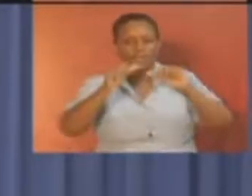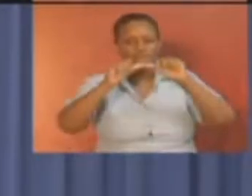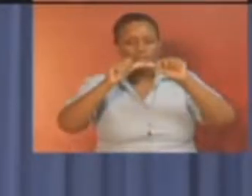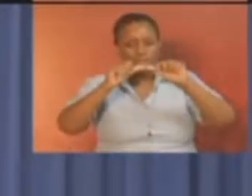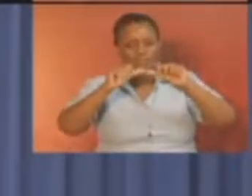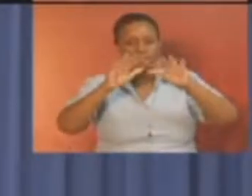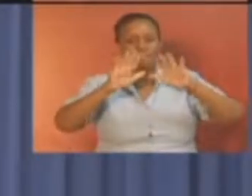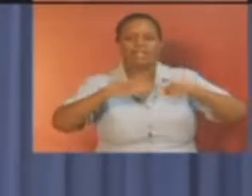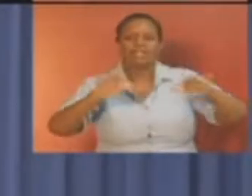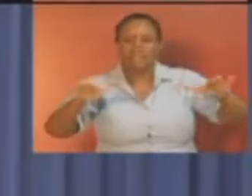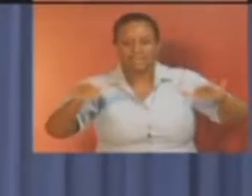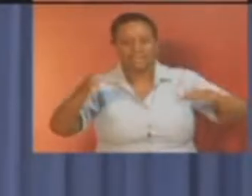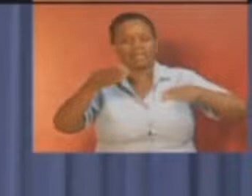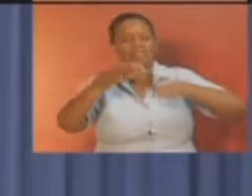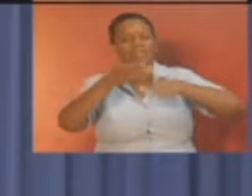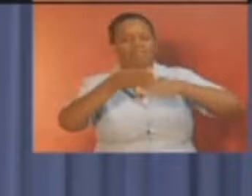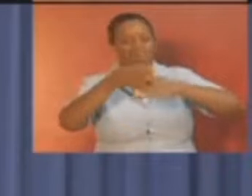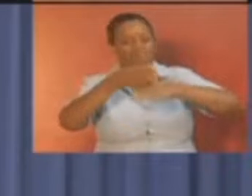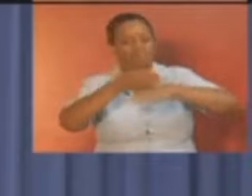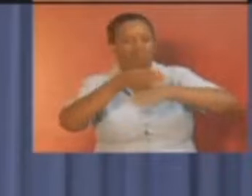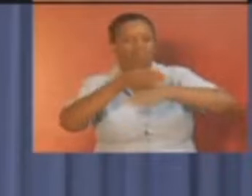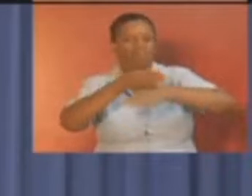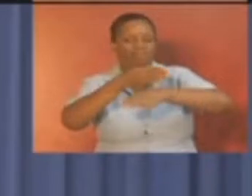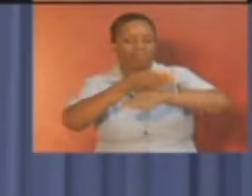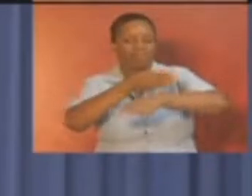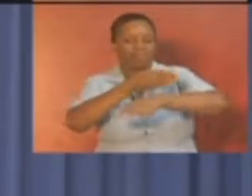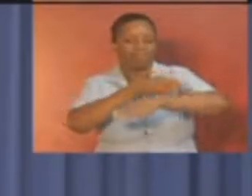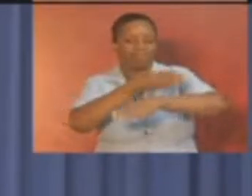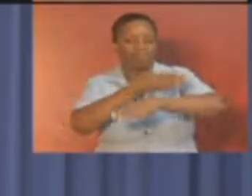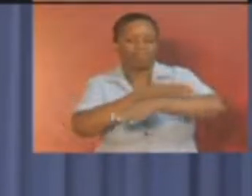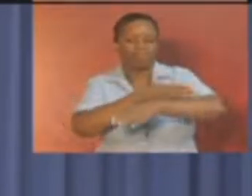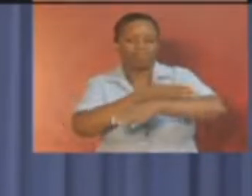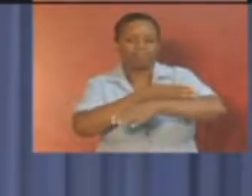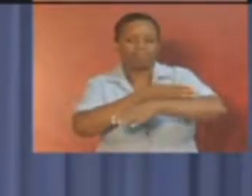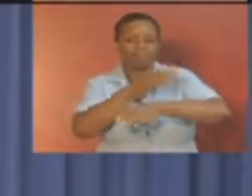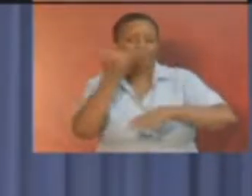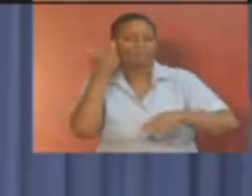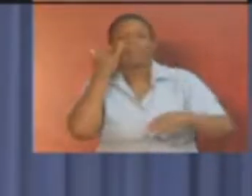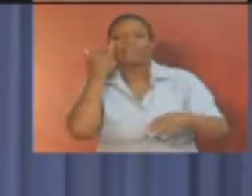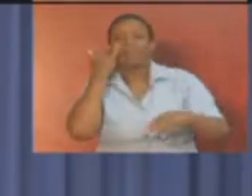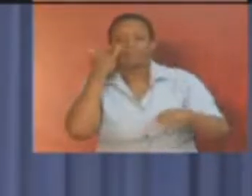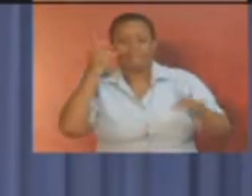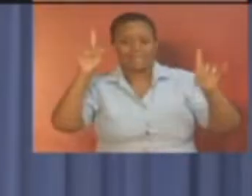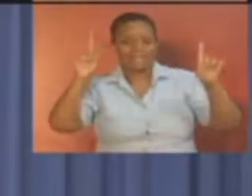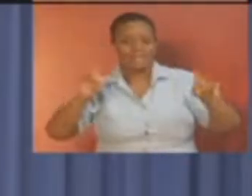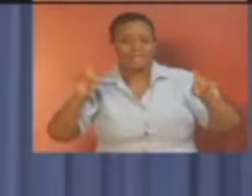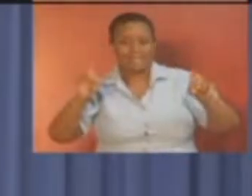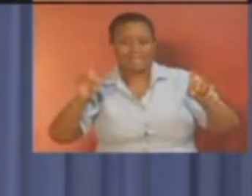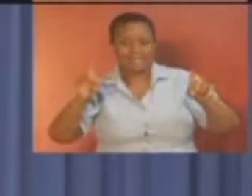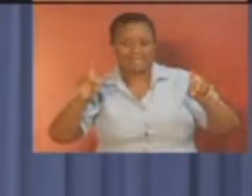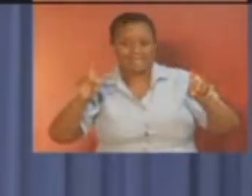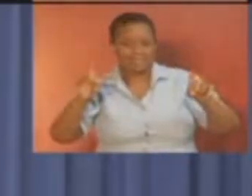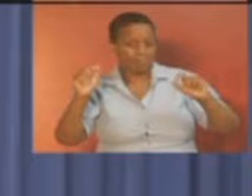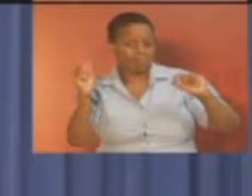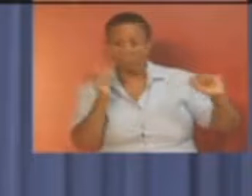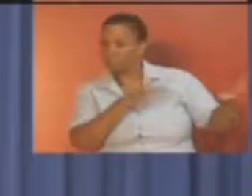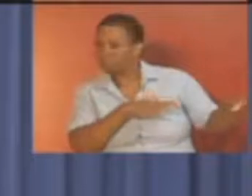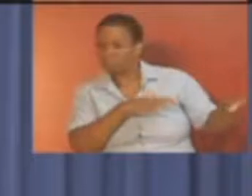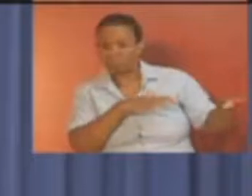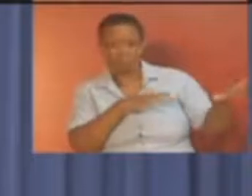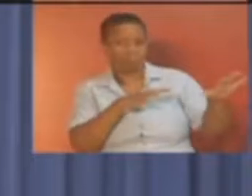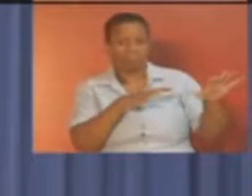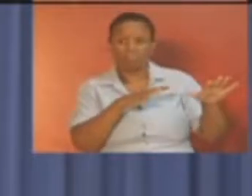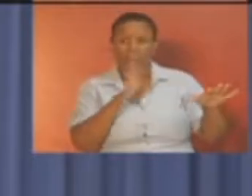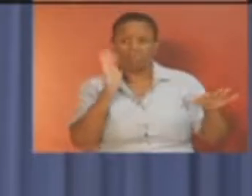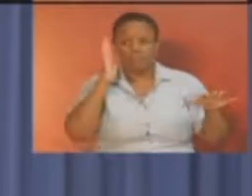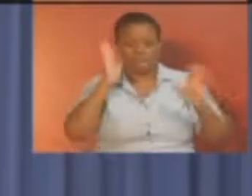exam, then we'll have 2 years of children in 1 year. And that is the problem that we'll be called upon to fix. But I